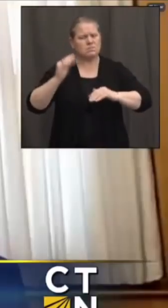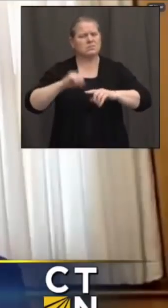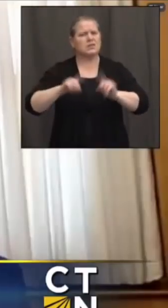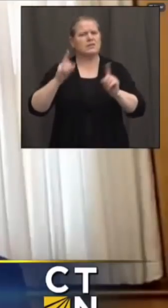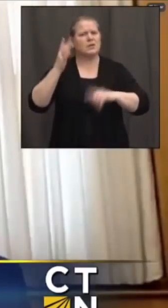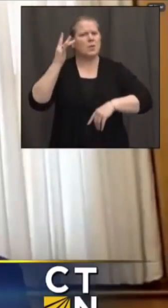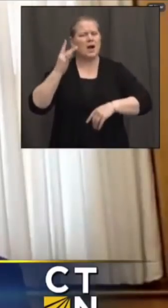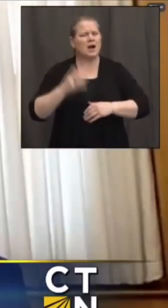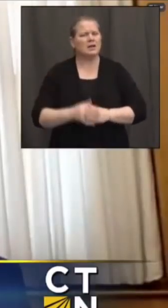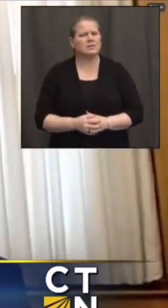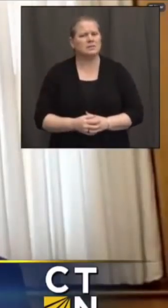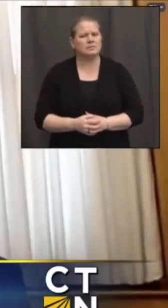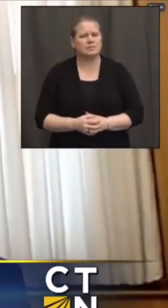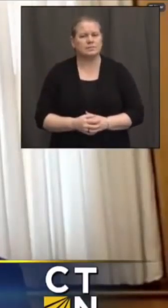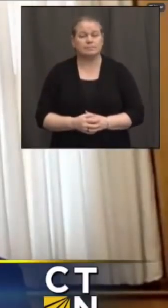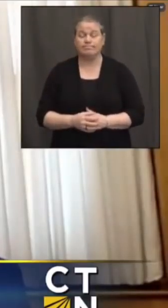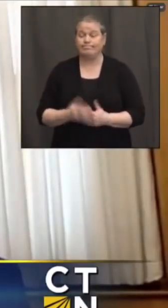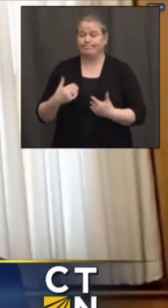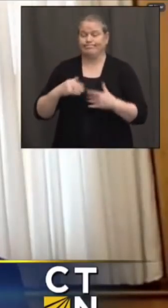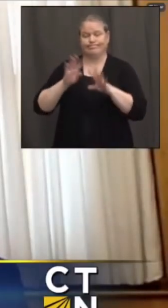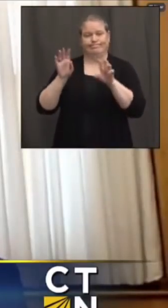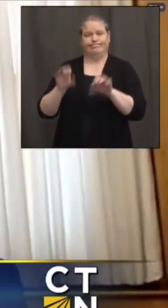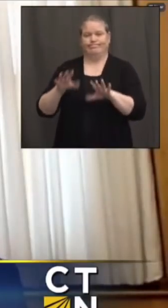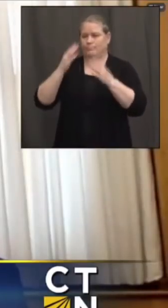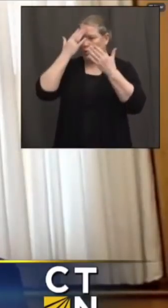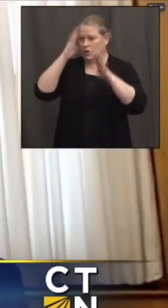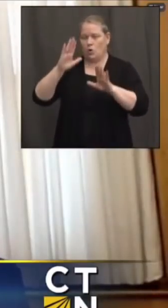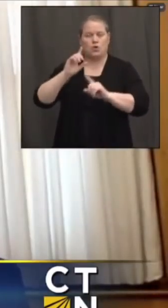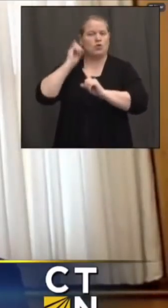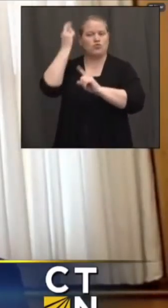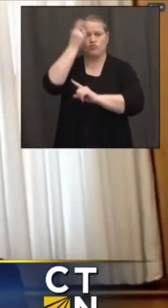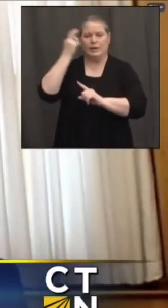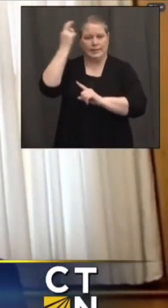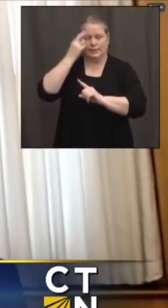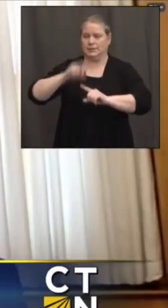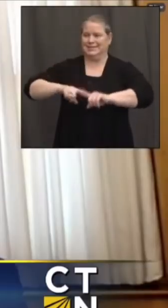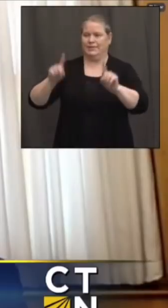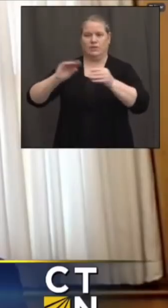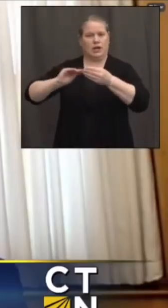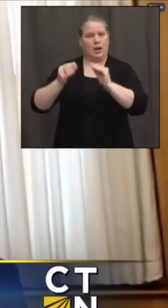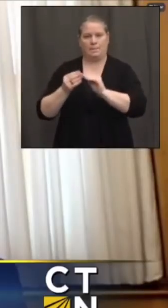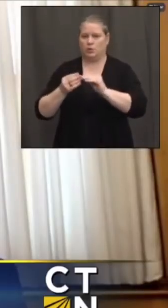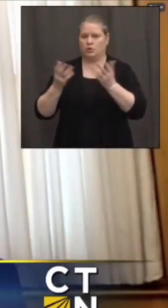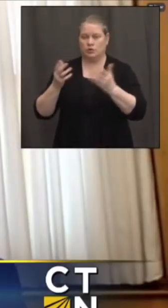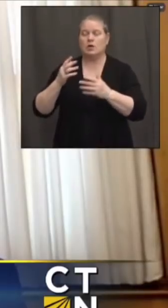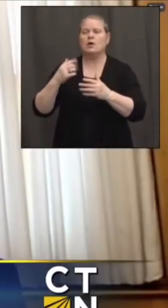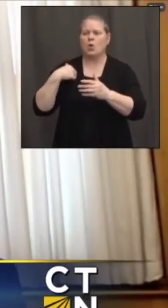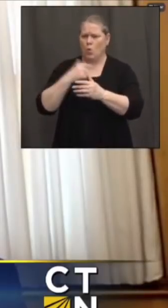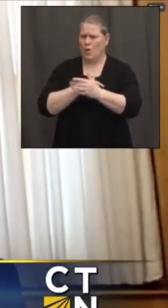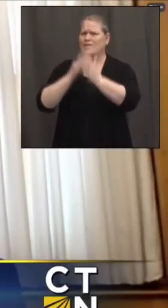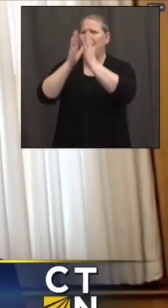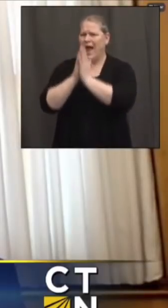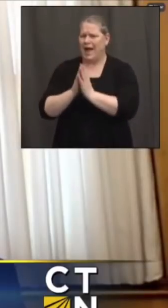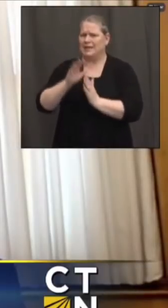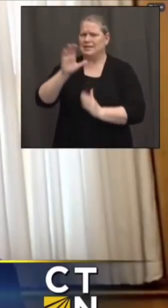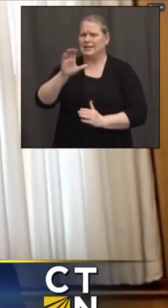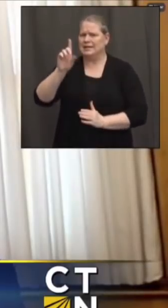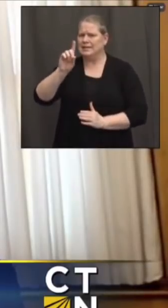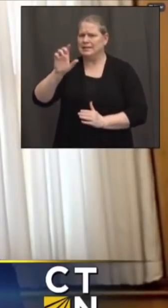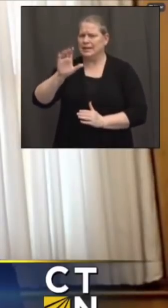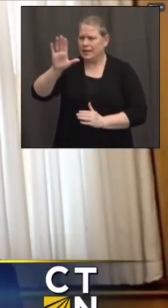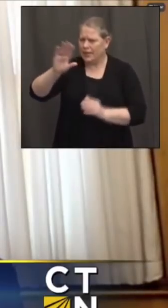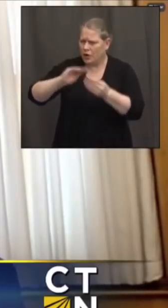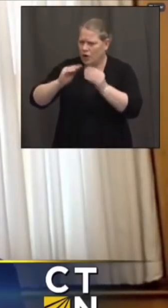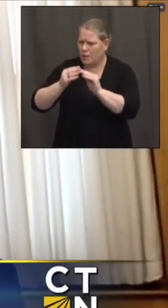We don't. We are asking the CDC, and we're trying to look into what that discrepancy is. So we don't have a clear answer on that yet. They do have a